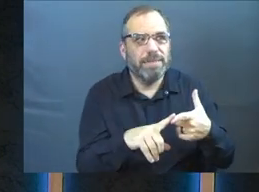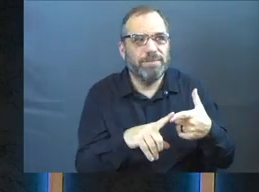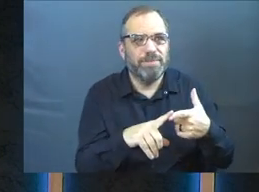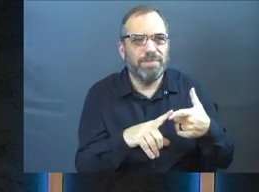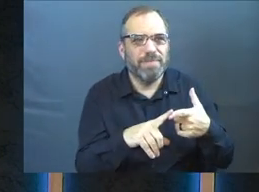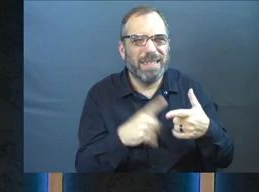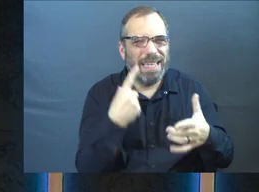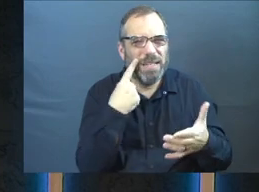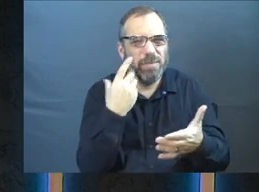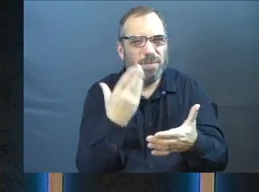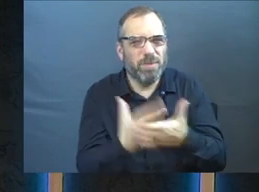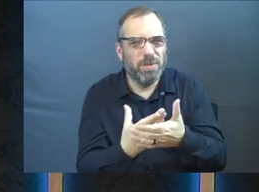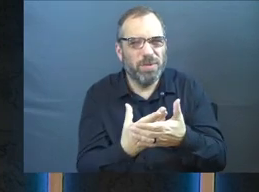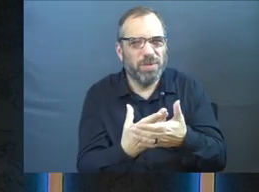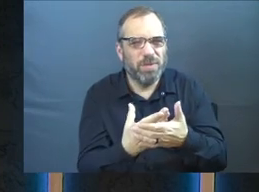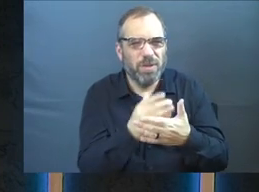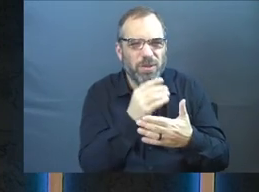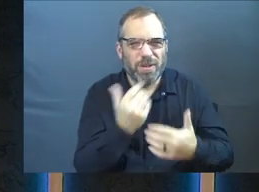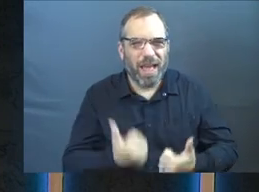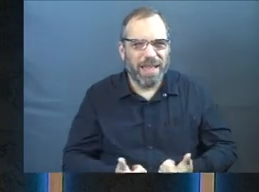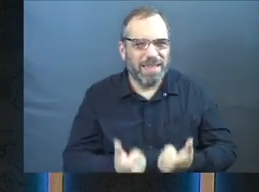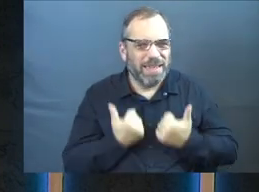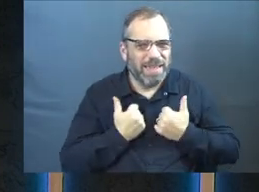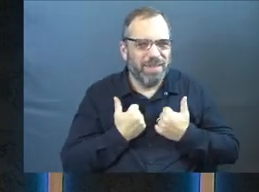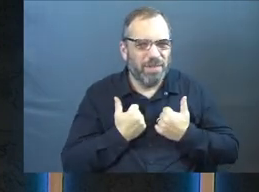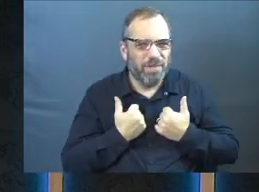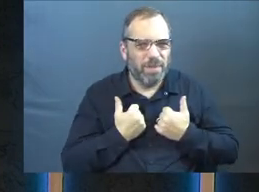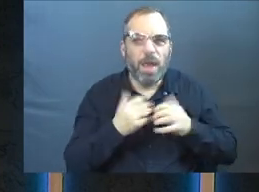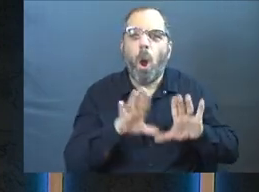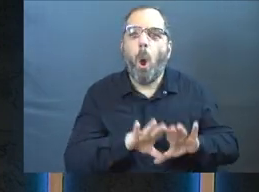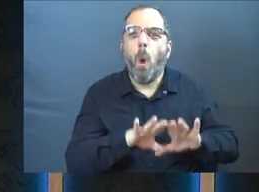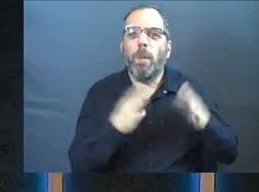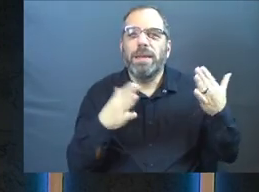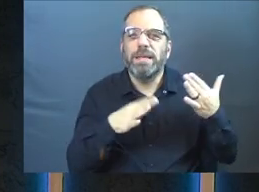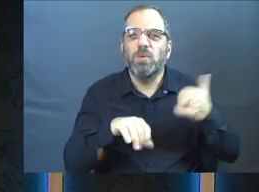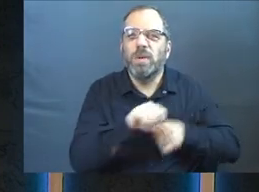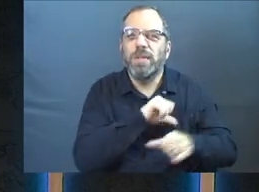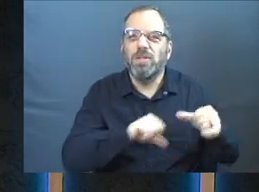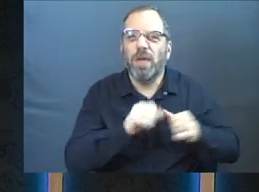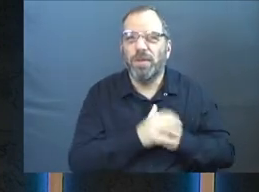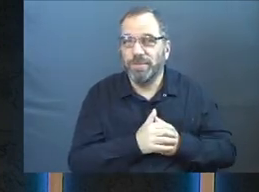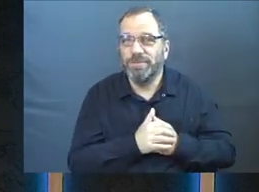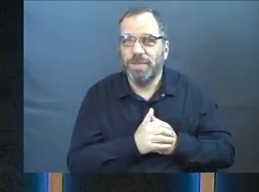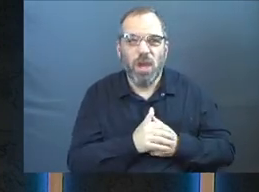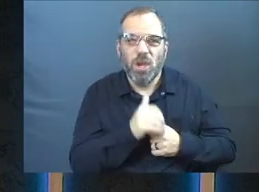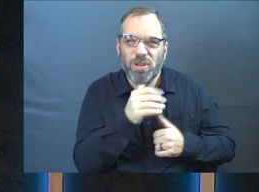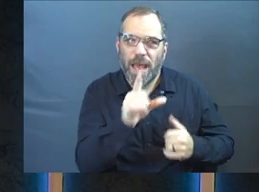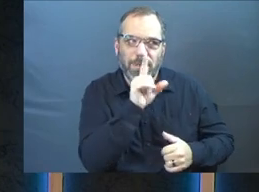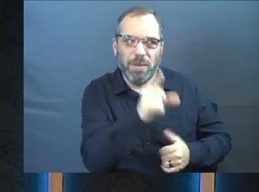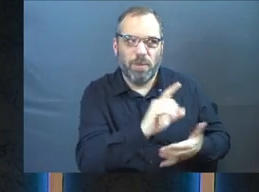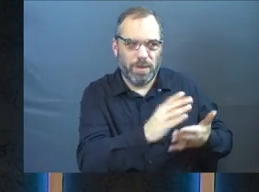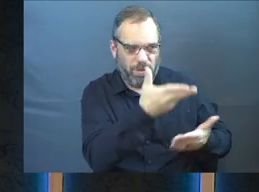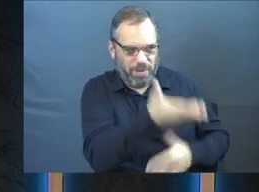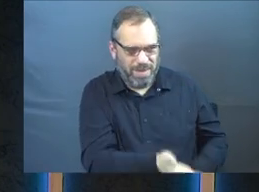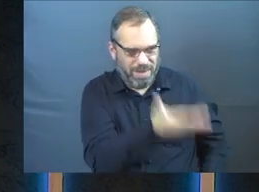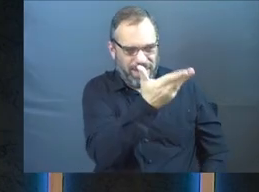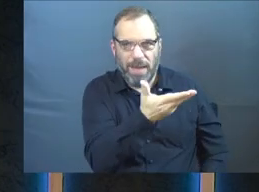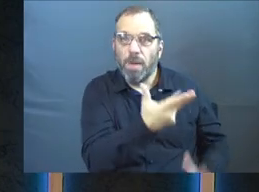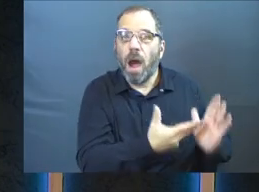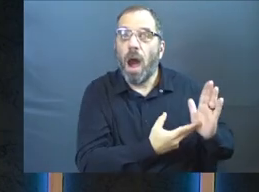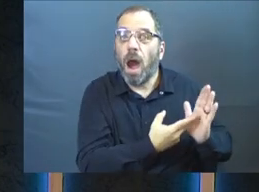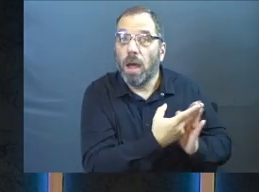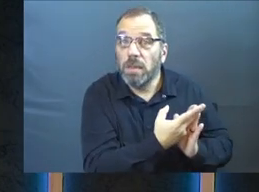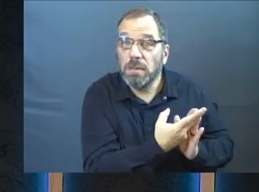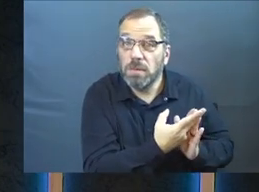probably an indicator that you're not living in vulnerability with each other. You're not being real,